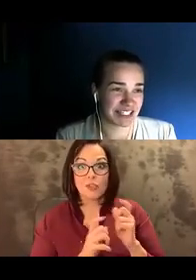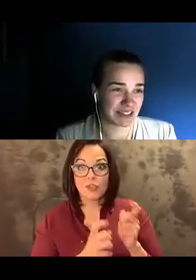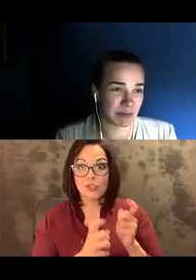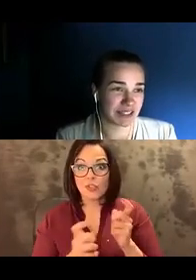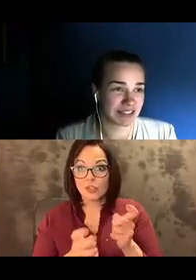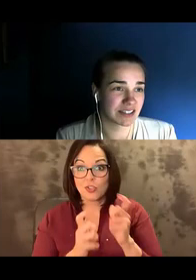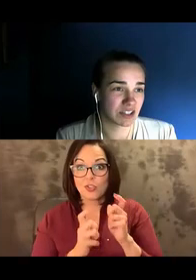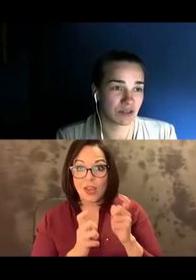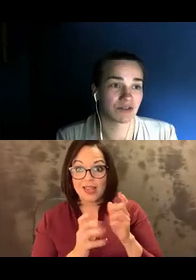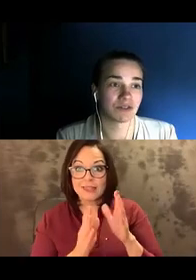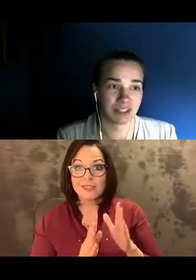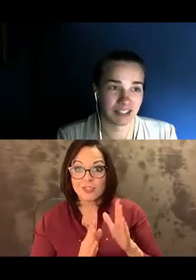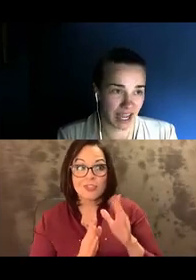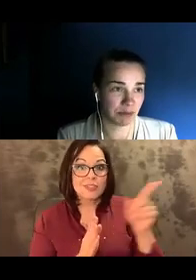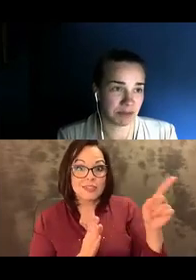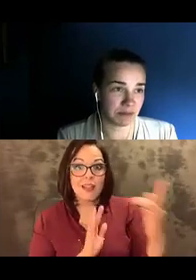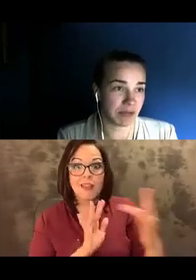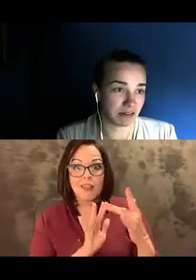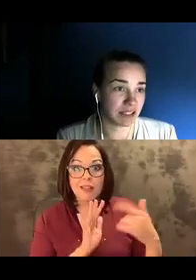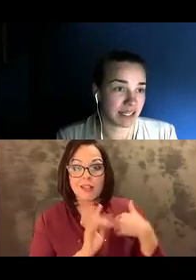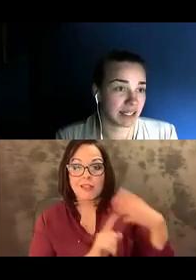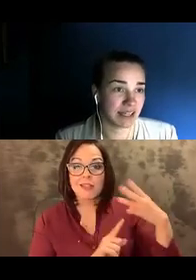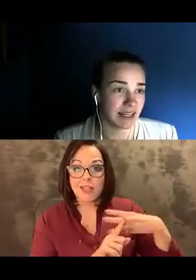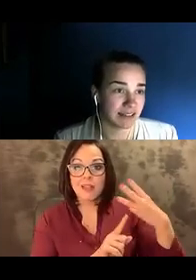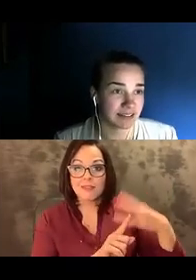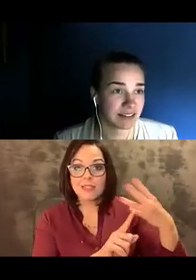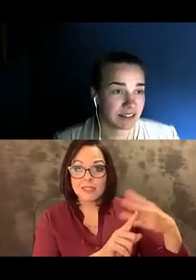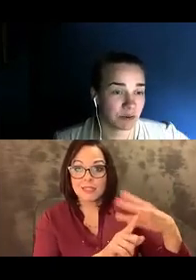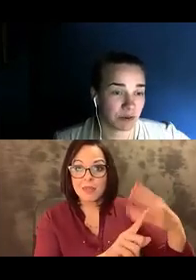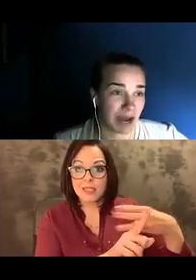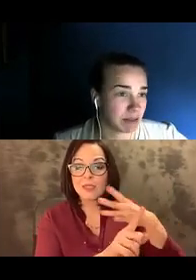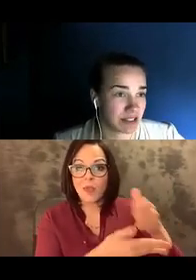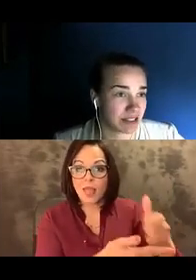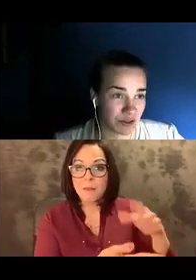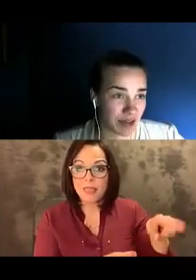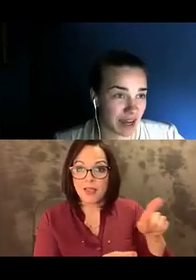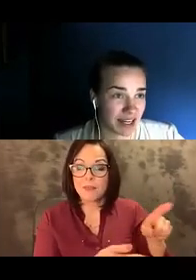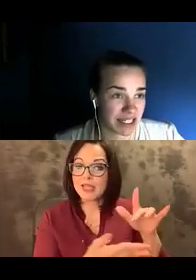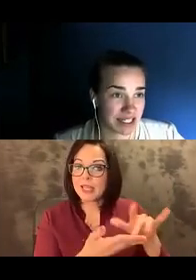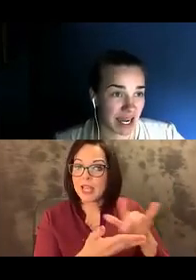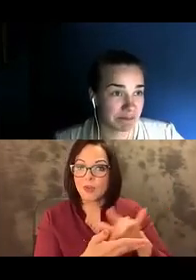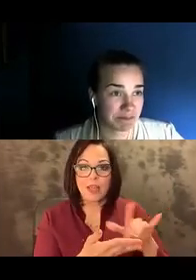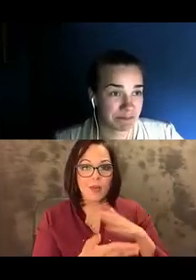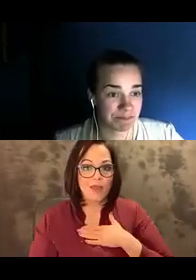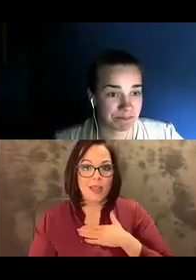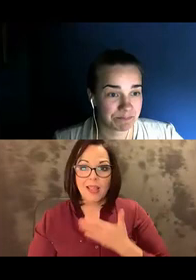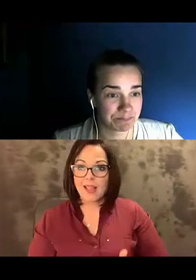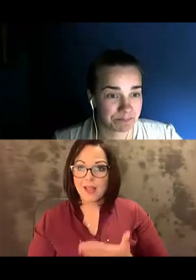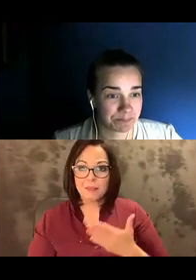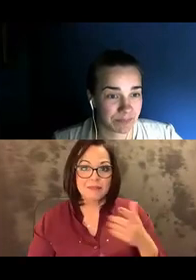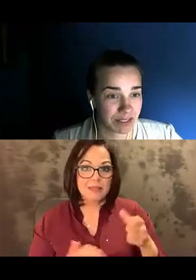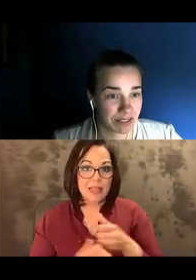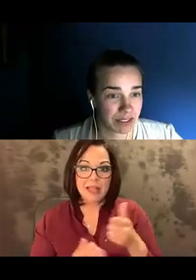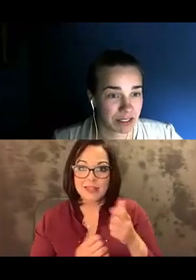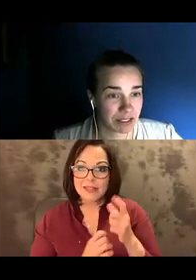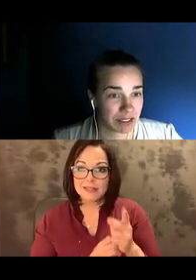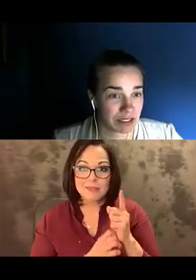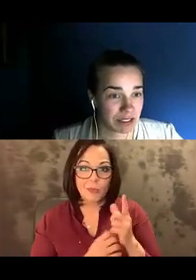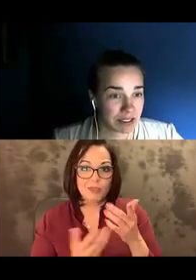us every 6 months to help them calculate, and we're happy to do that anytime.